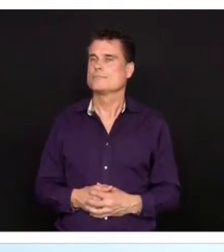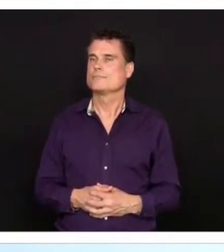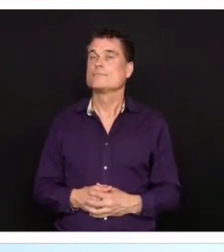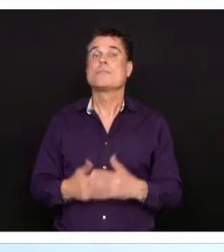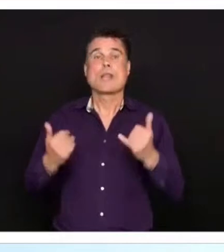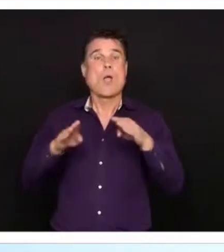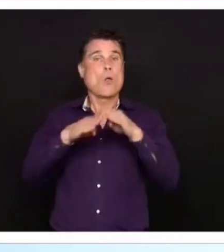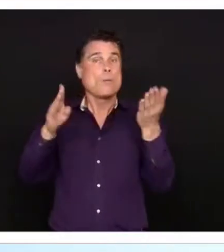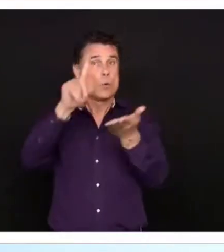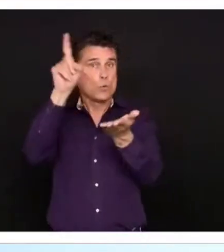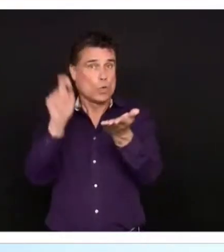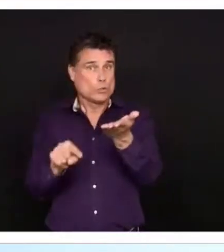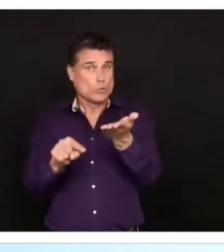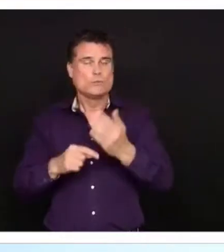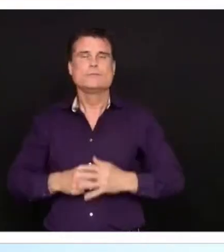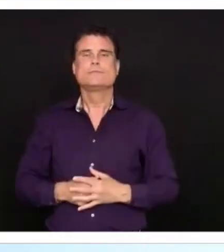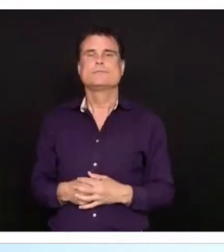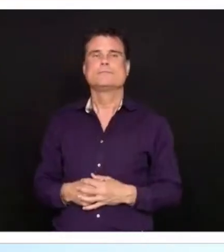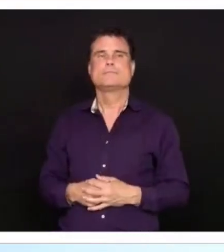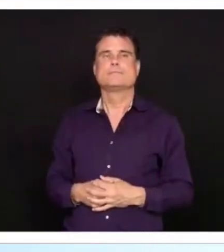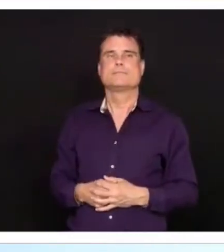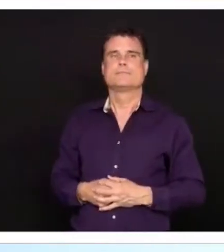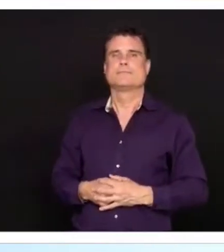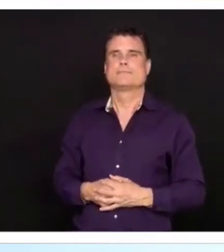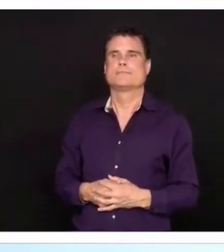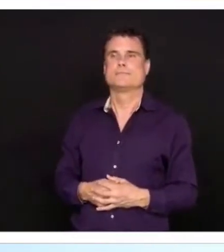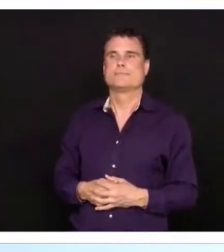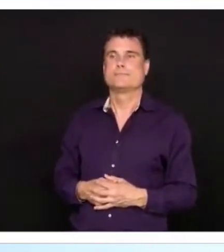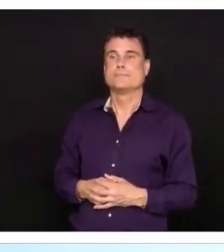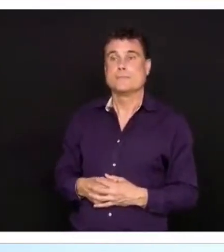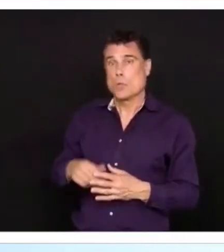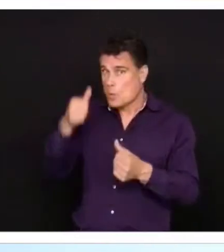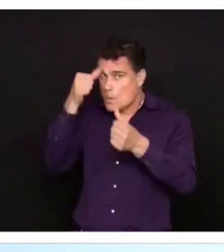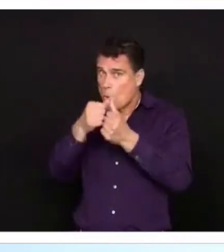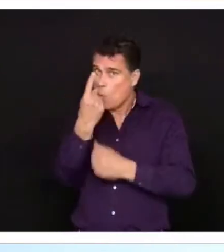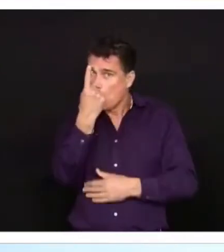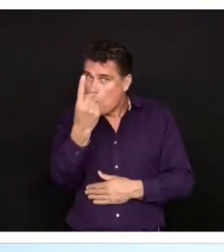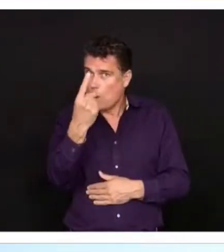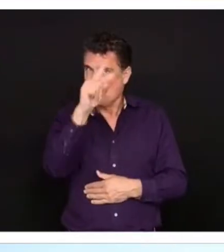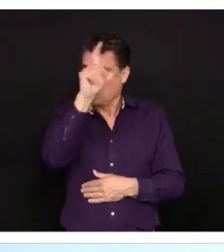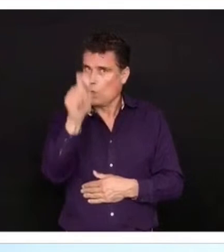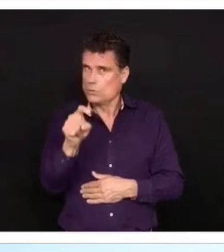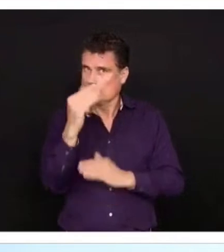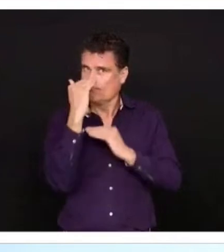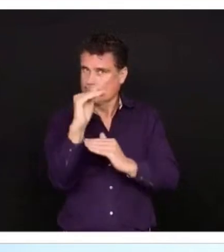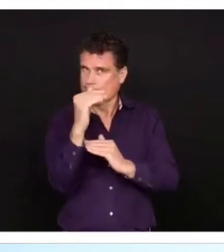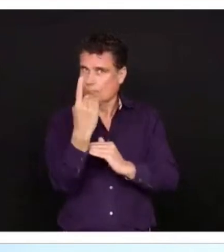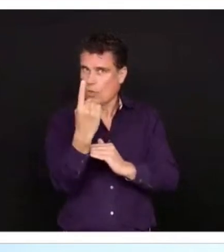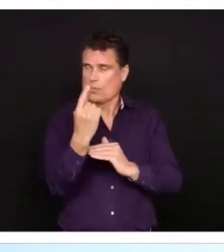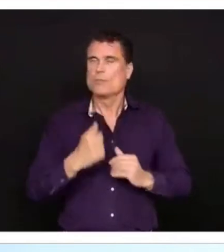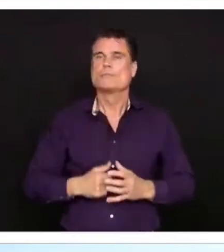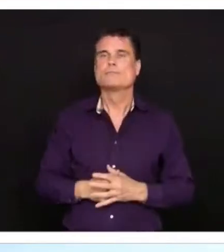phones. You will not be audible until we call your name. First question is from Dirk Meisner, Black Press. Go ahead, Dirk.